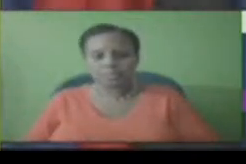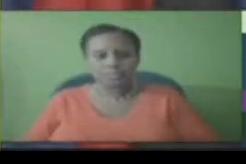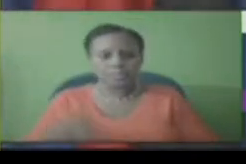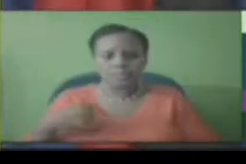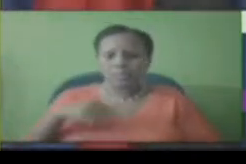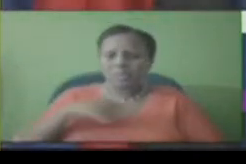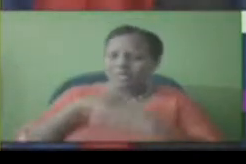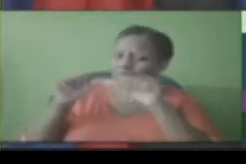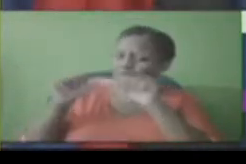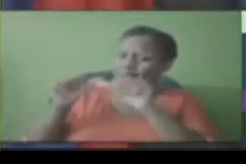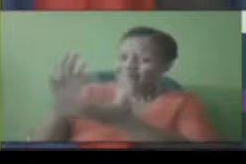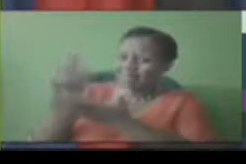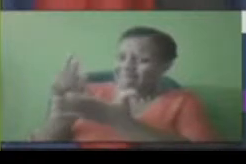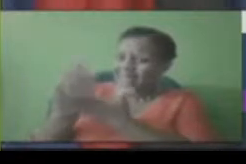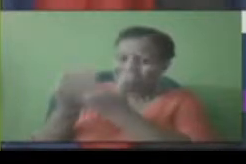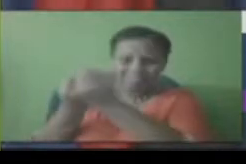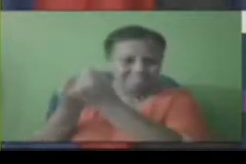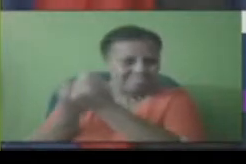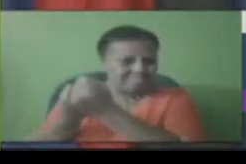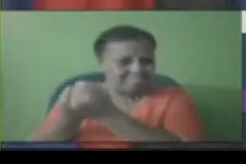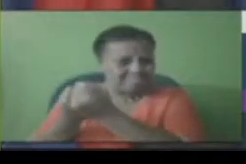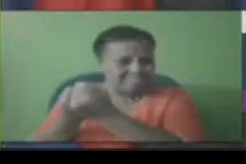half, to the point where